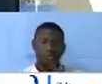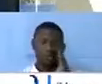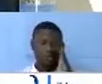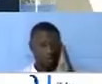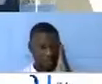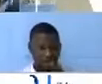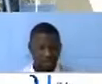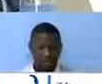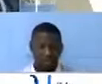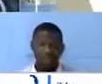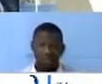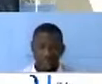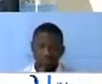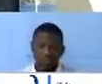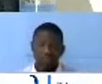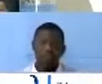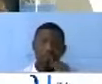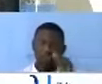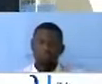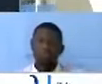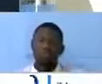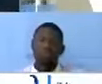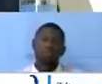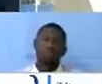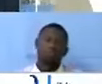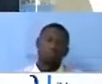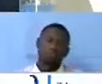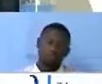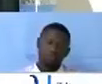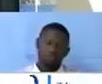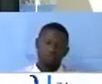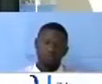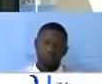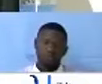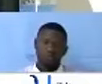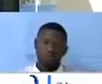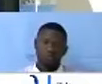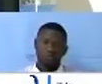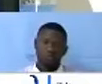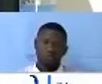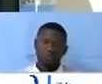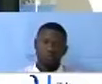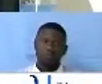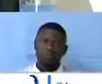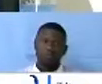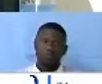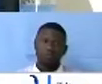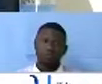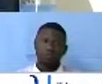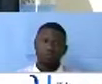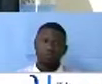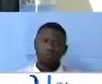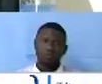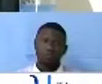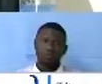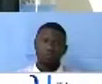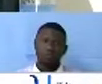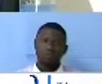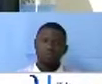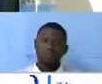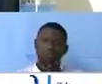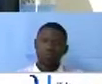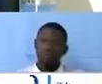his torture. Amna kenn ko xamne bokana ci ñu lor mo waxna fi sédé né bokka nga ci ñu xé digal pour ñu mititel ko. You